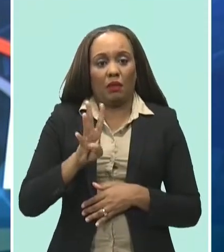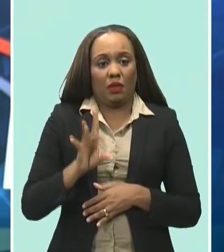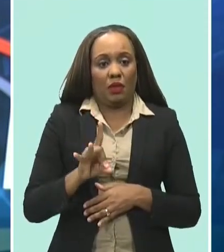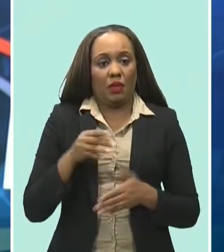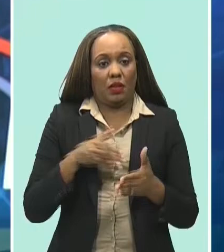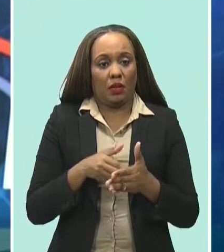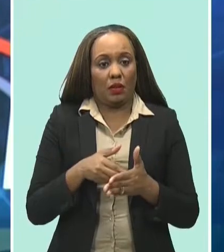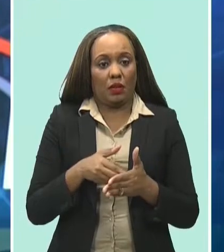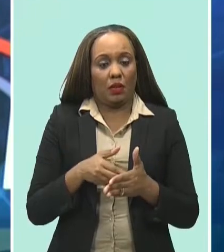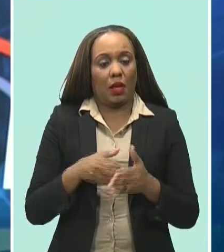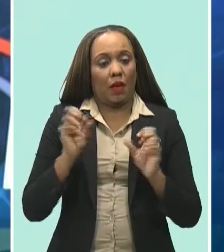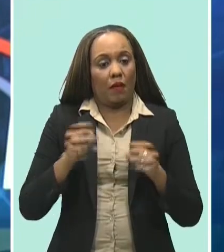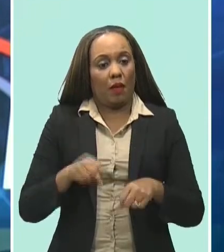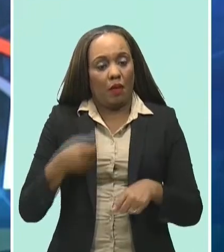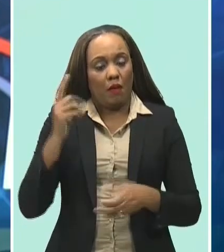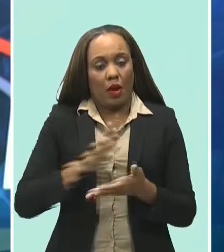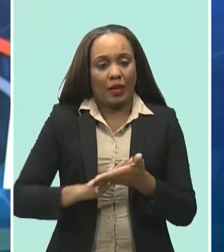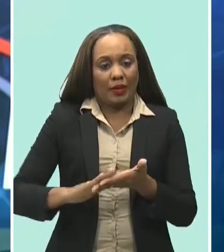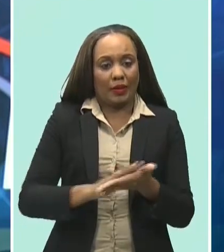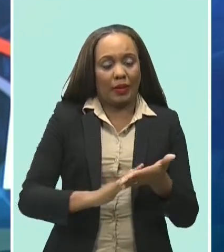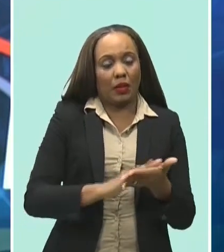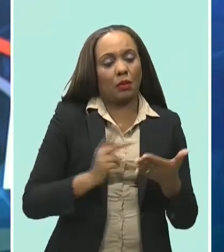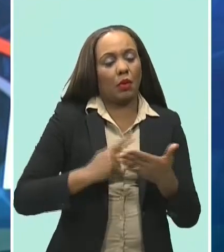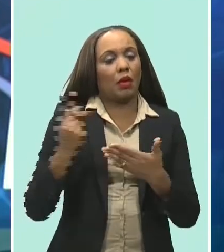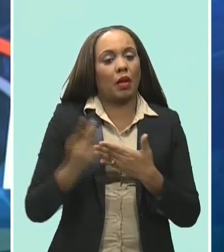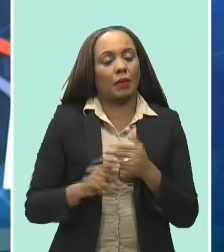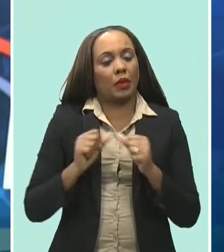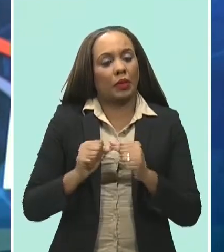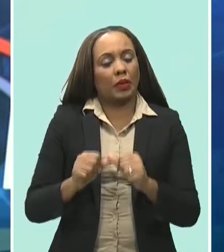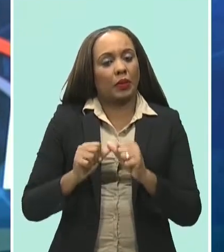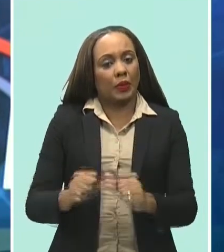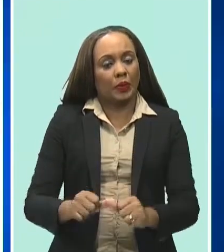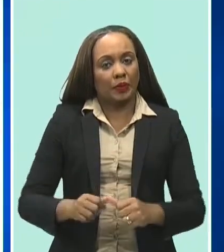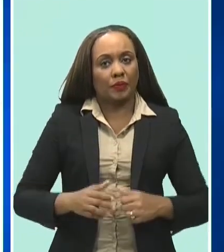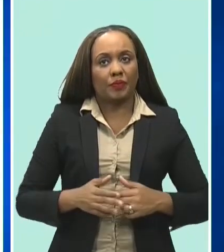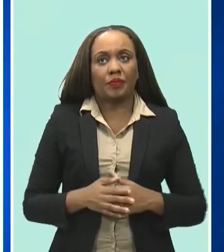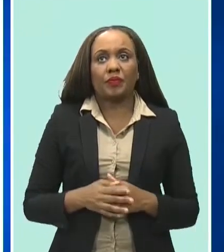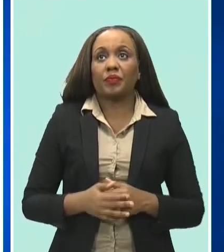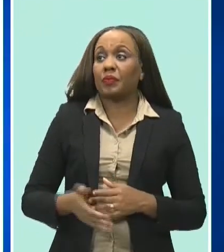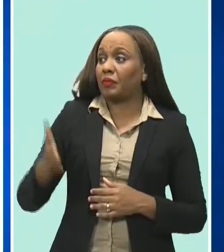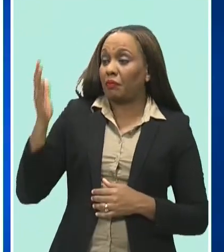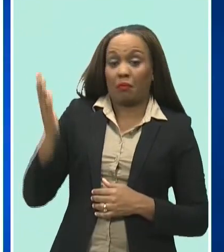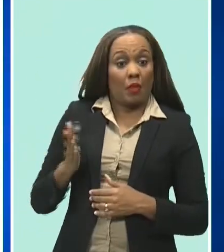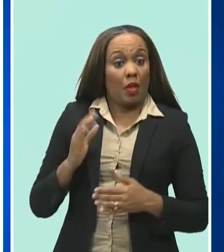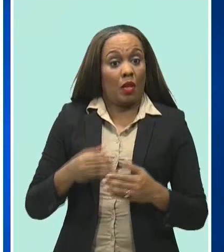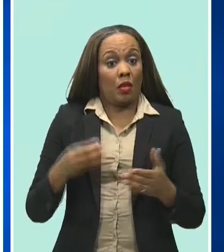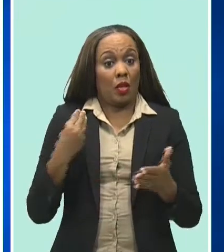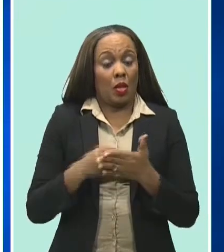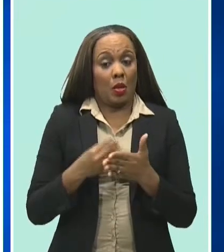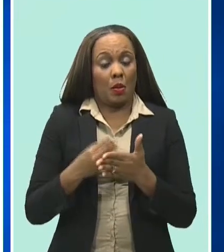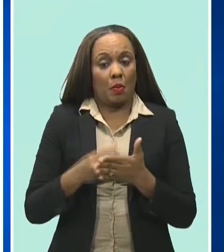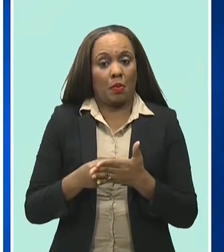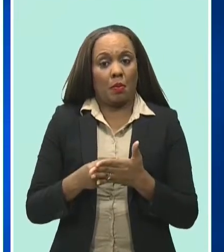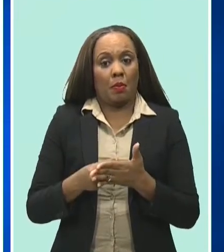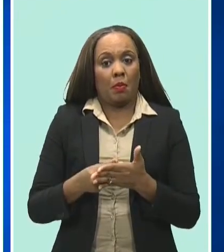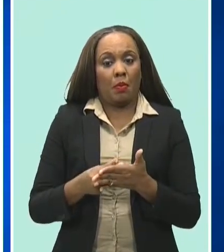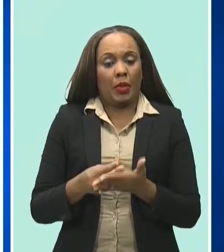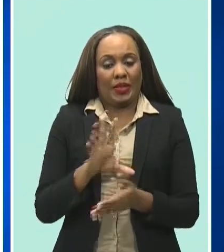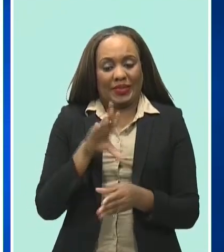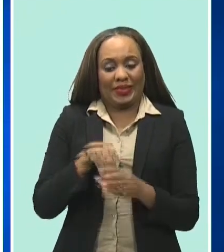$748,800 is being made available for that cleanup program. This is the expenditure